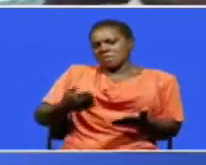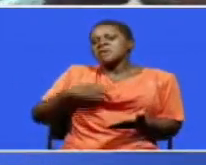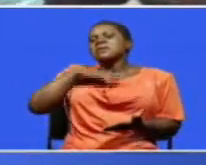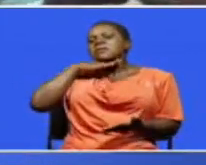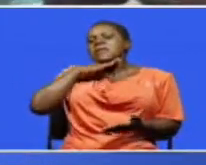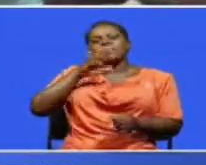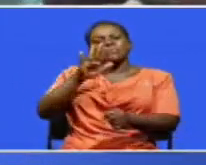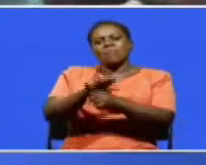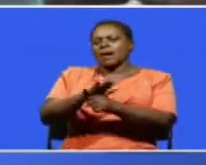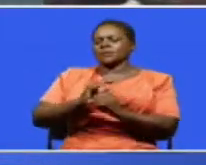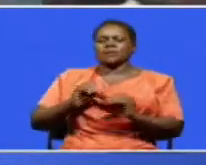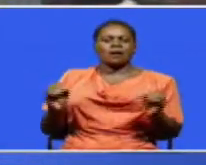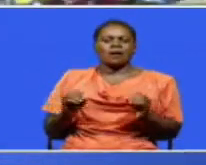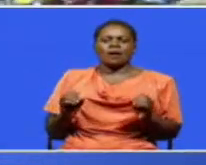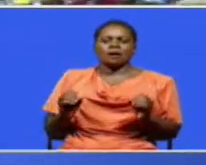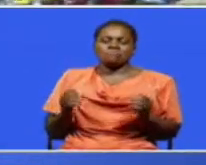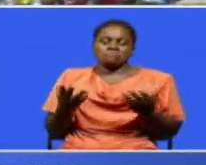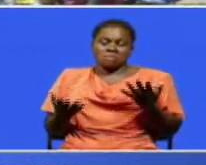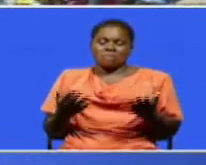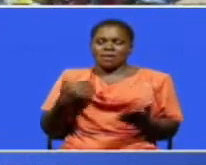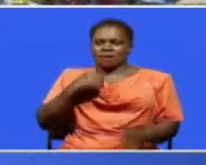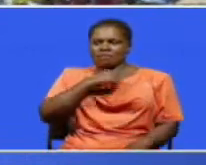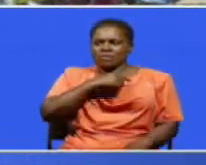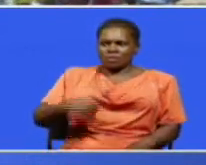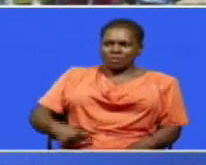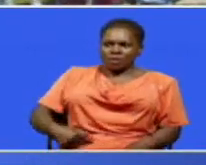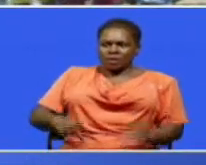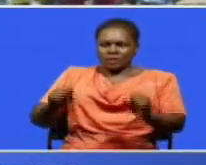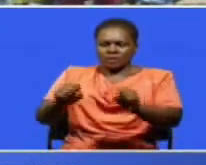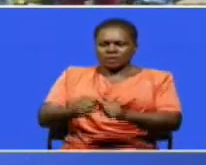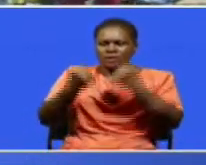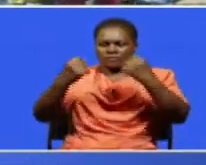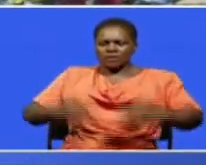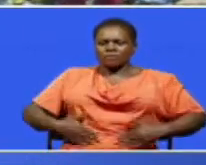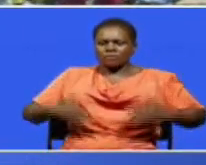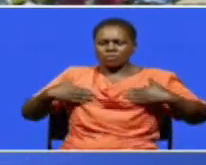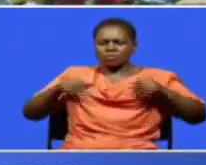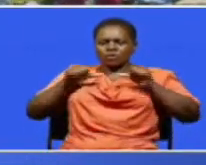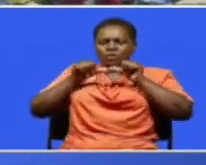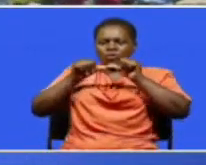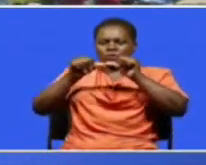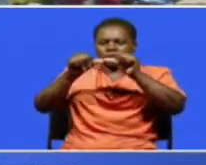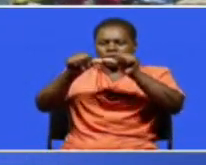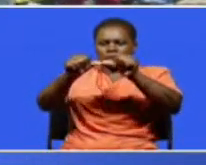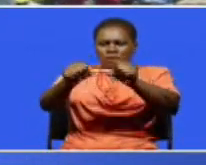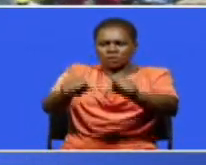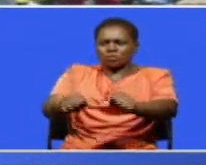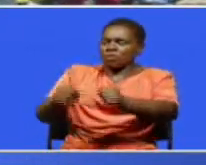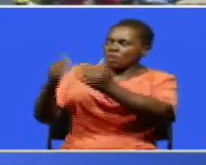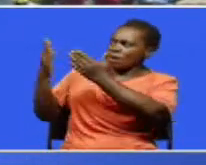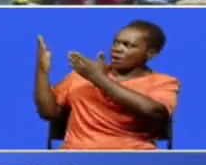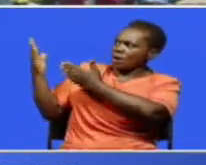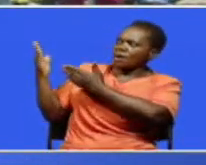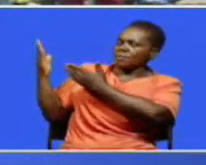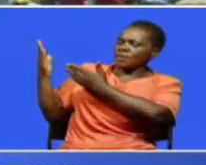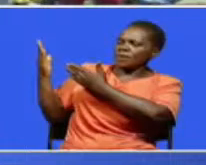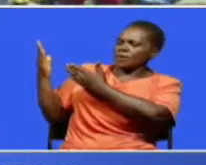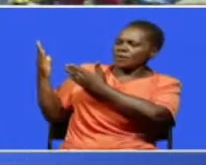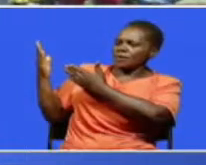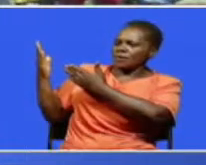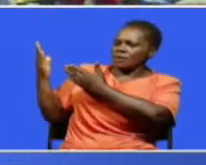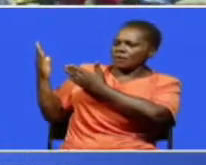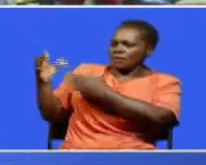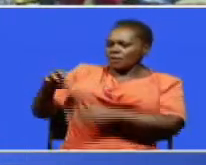not have been as high as it is now. Nam, shughuli ya kuopoa miili itaendelea hapa katika ufuo huu wa Paya